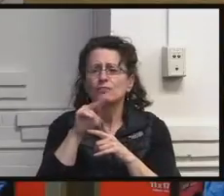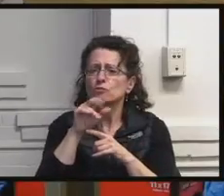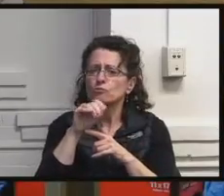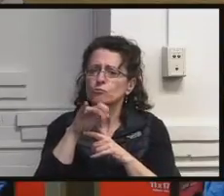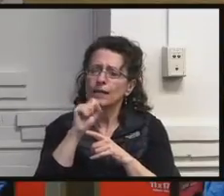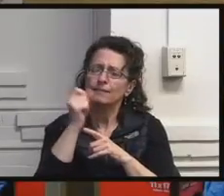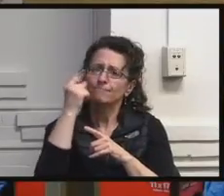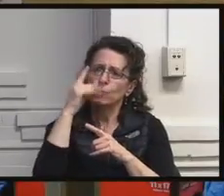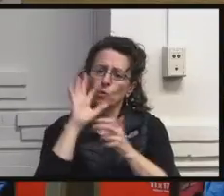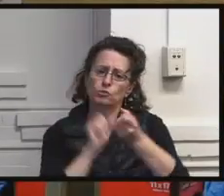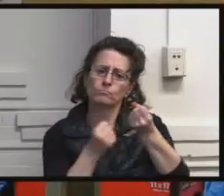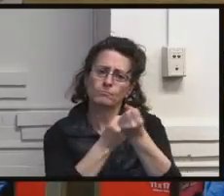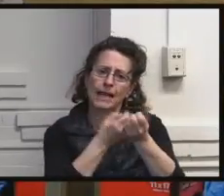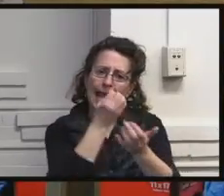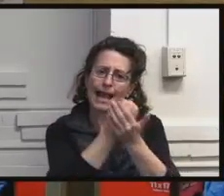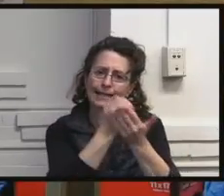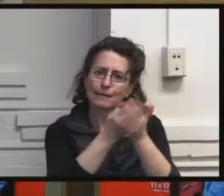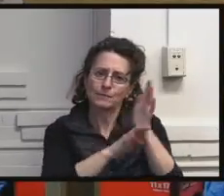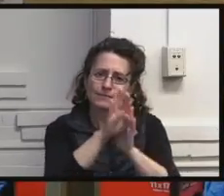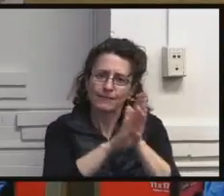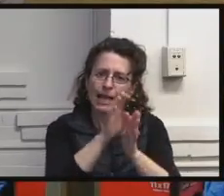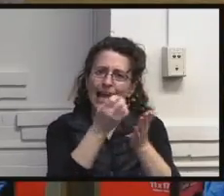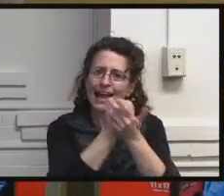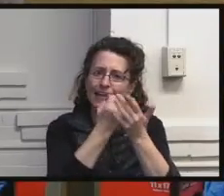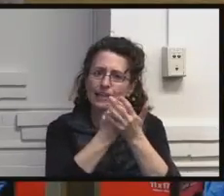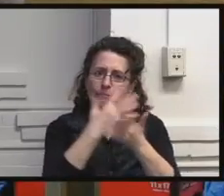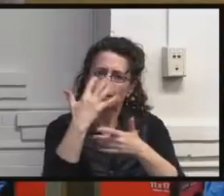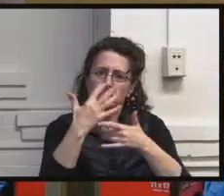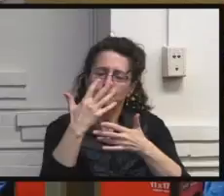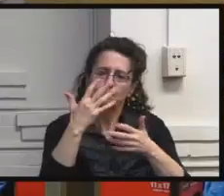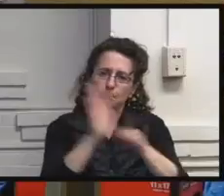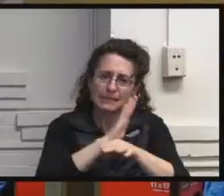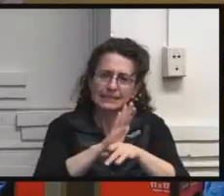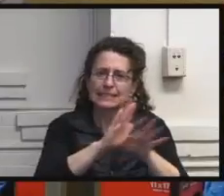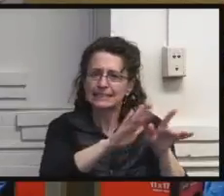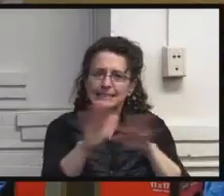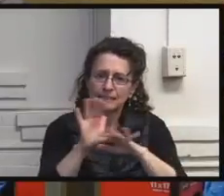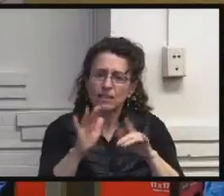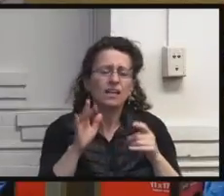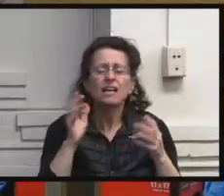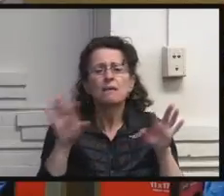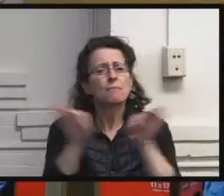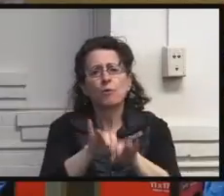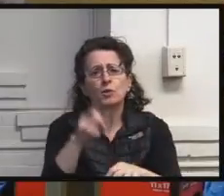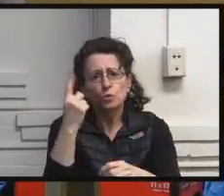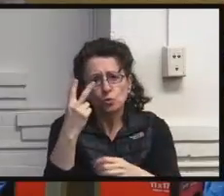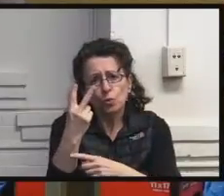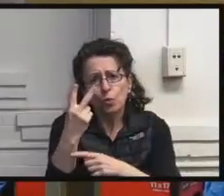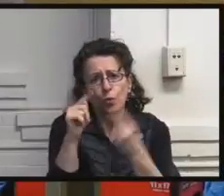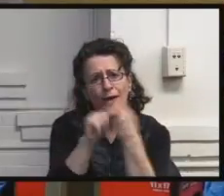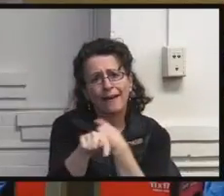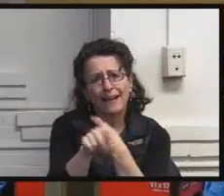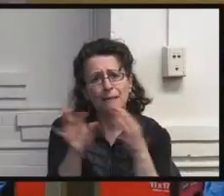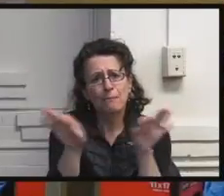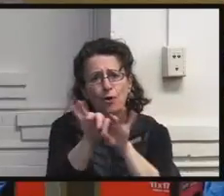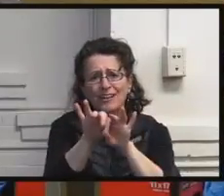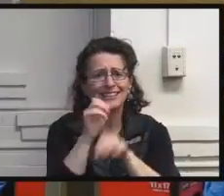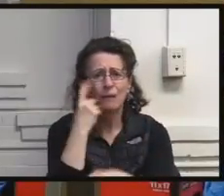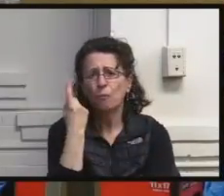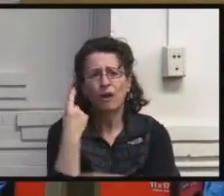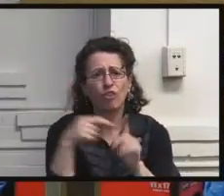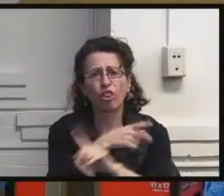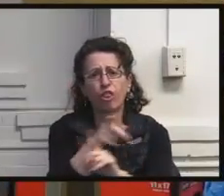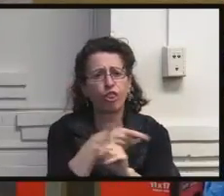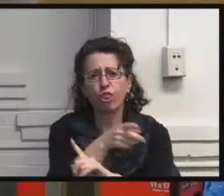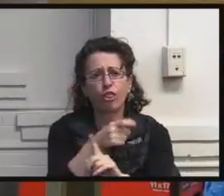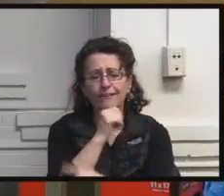And so it's another good reason why this is a great candidate. Yeah. We really want you to have two lanes. So we keep an eye on all town